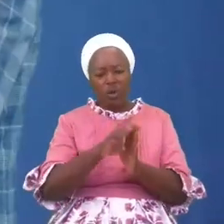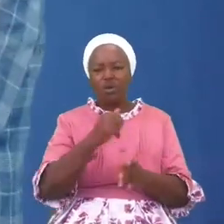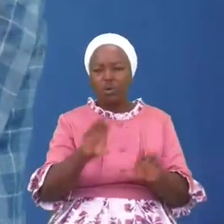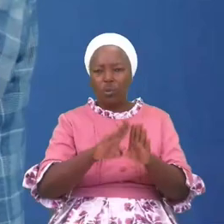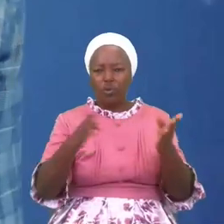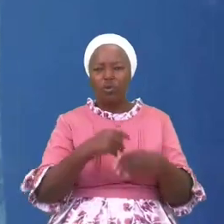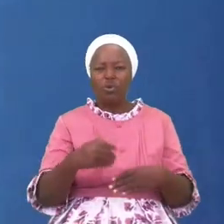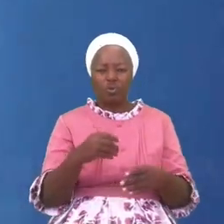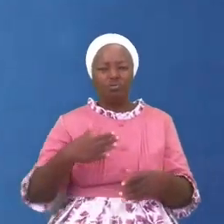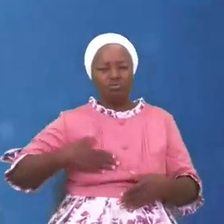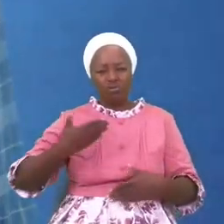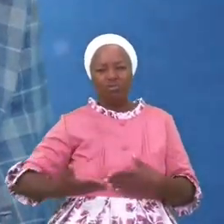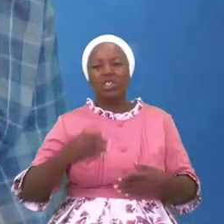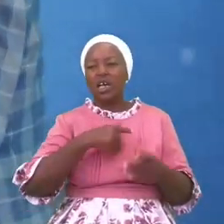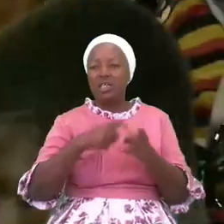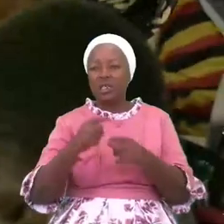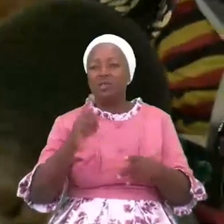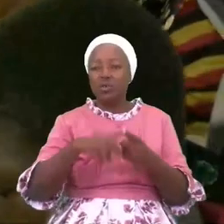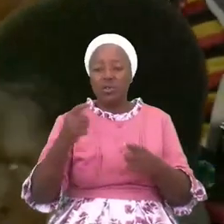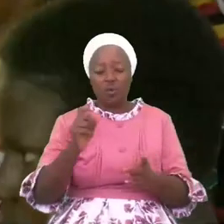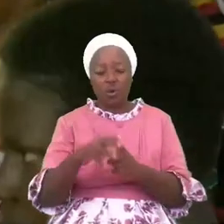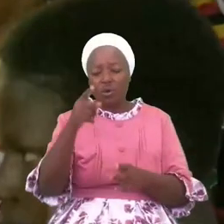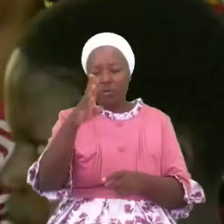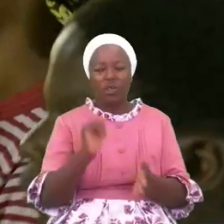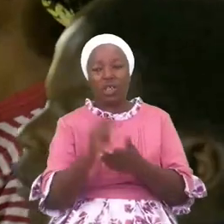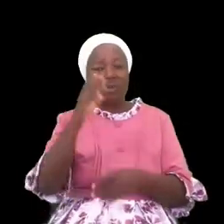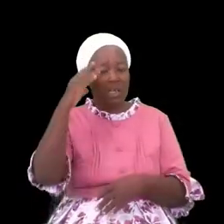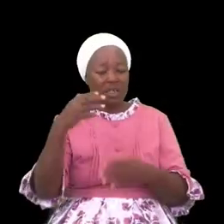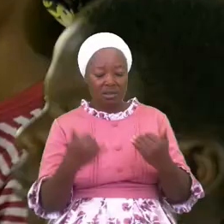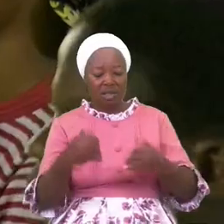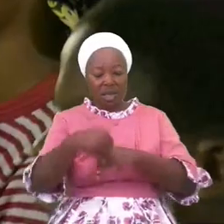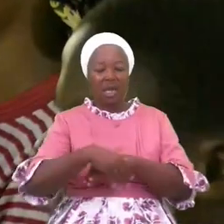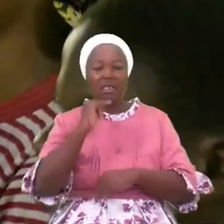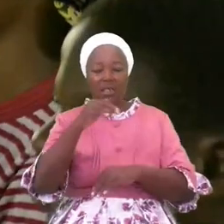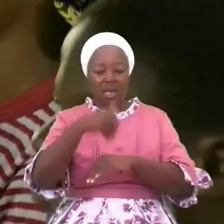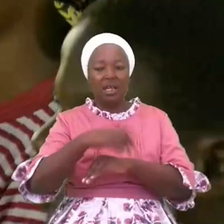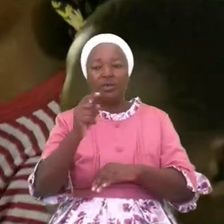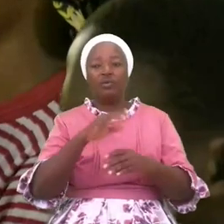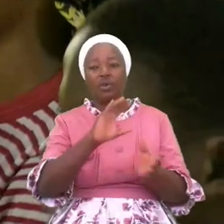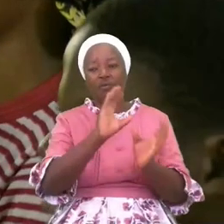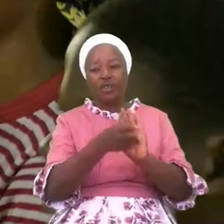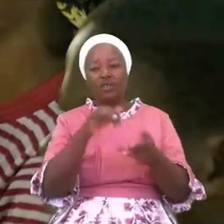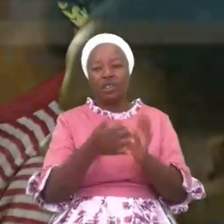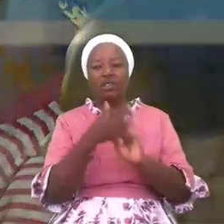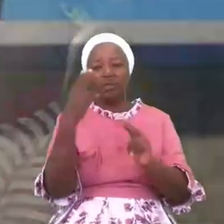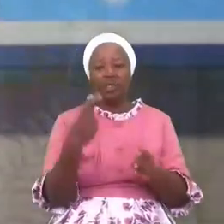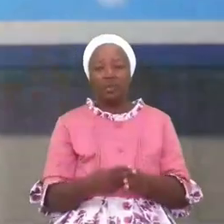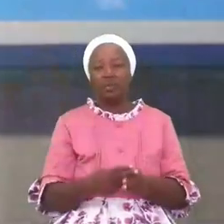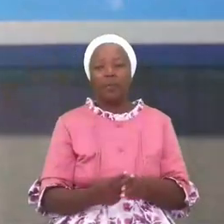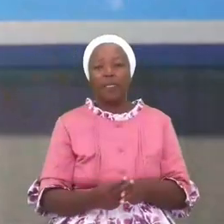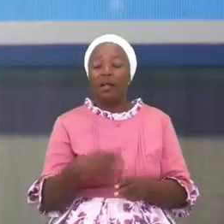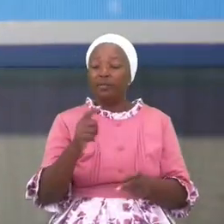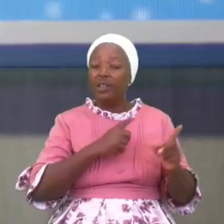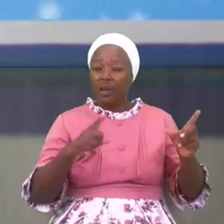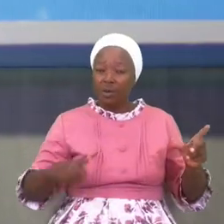hearing, tonight is the night of your conversion. The Lord will so purge your life, purify your life,